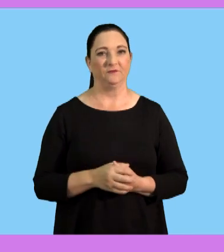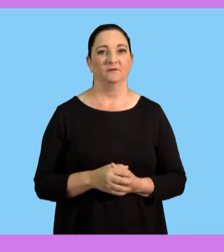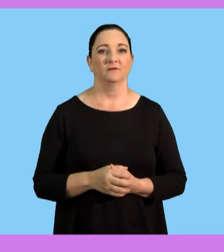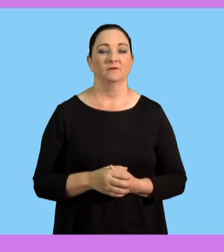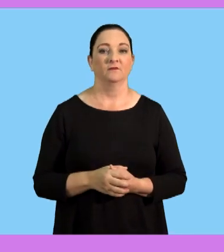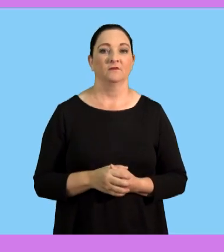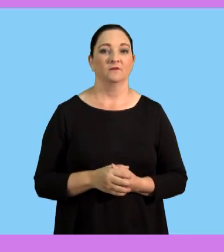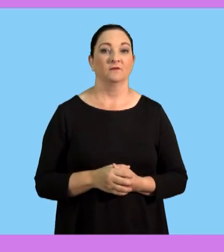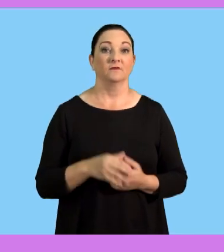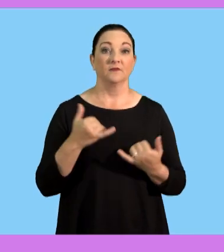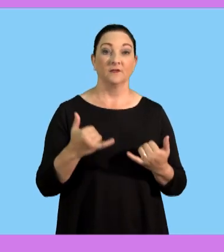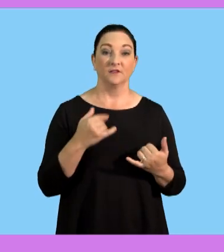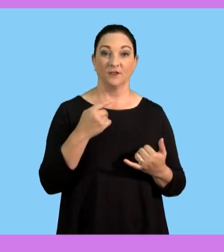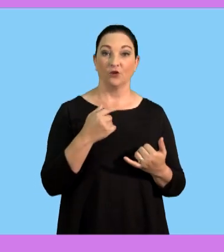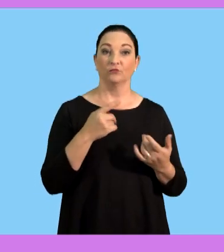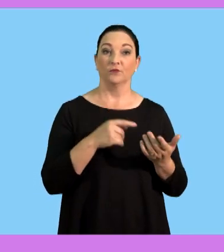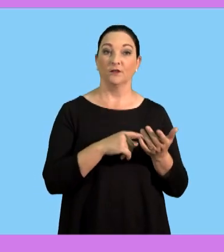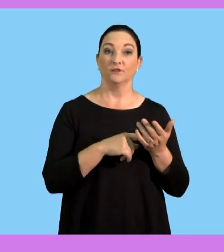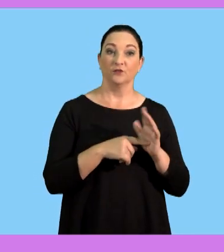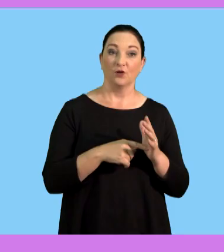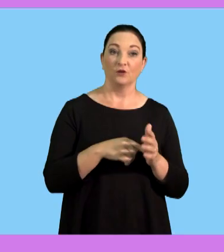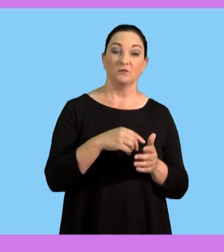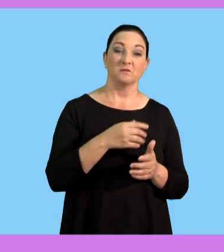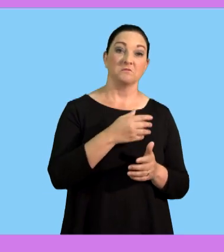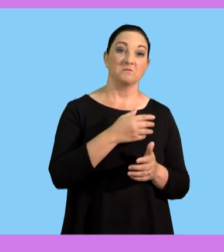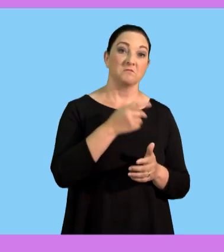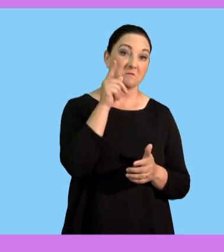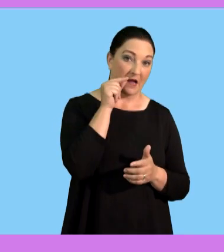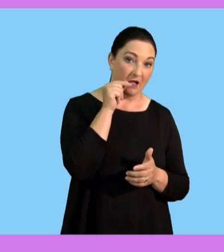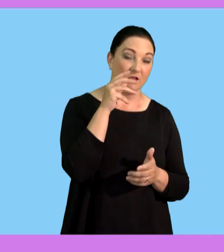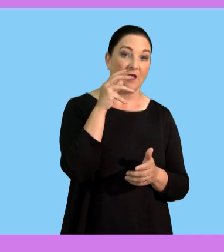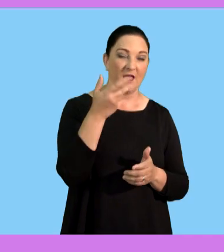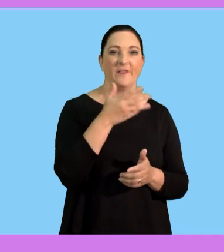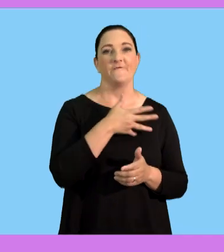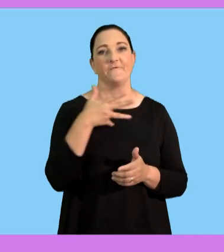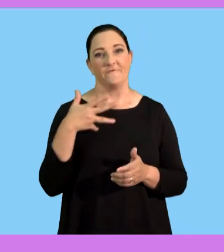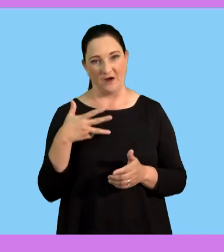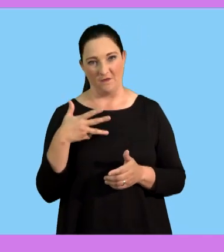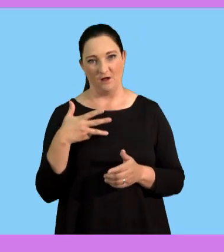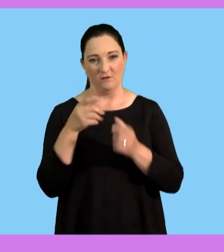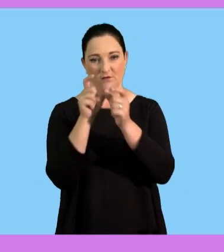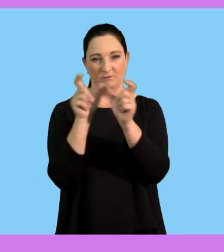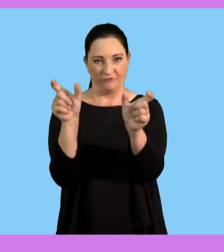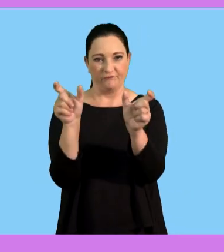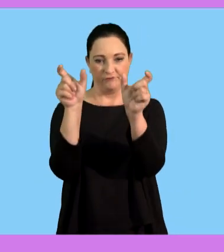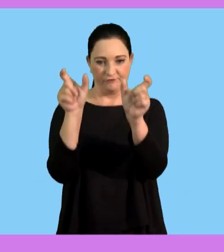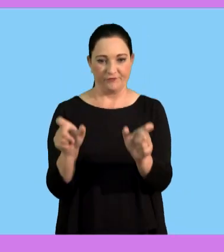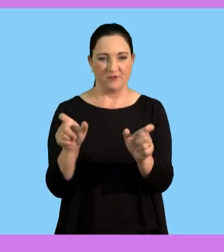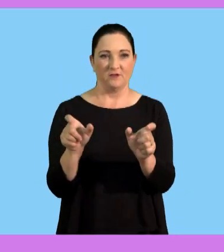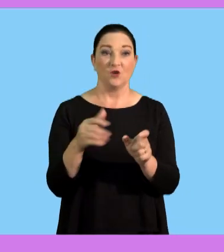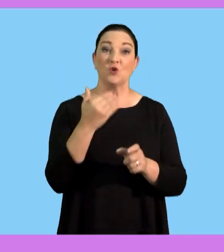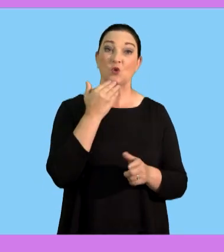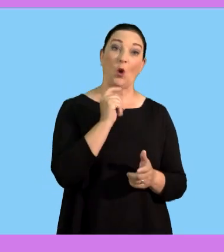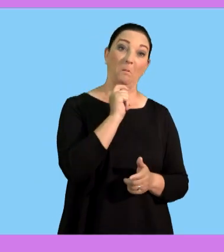now let's quickly get familiar. Here I indicated the males, I indicated the females. I also indicated those who are buying